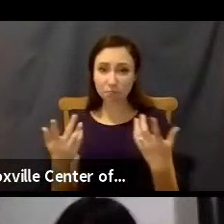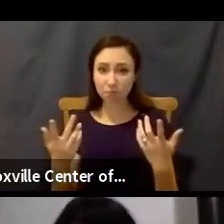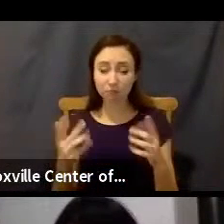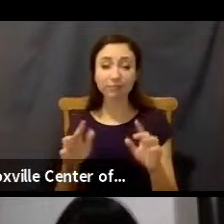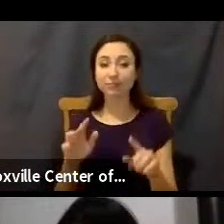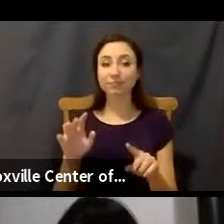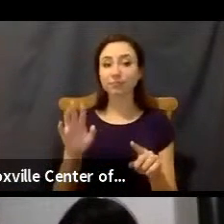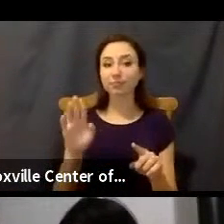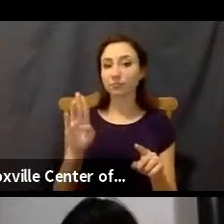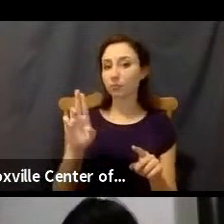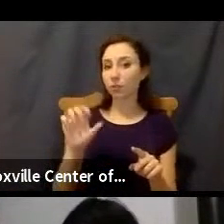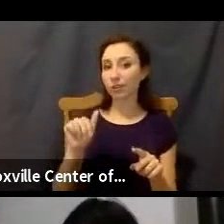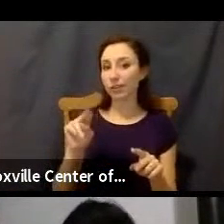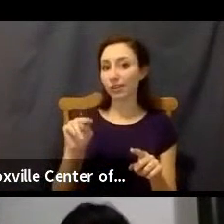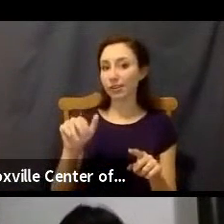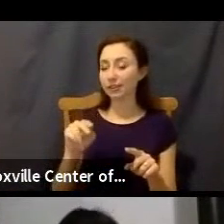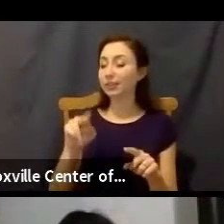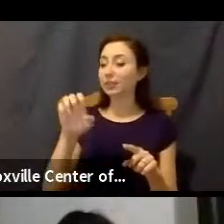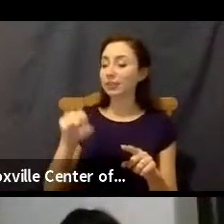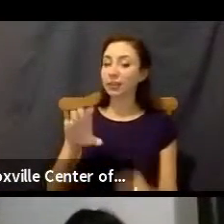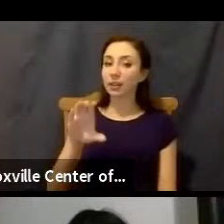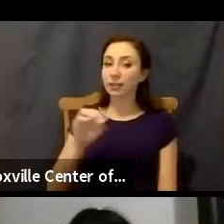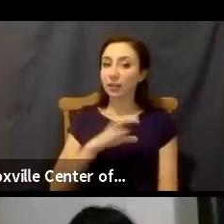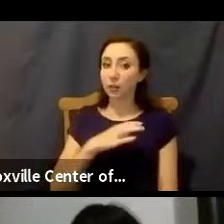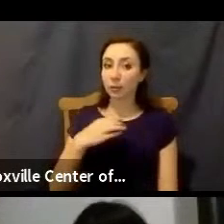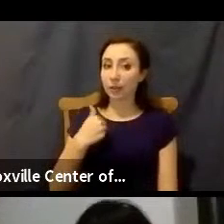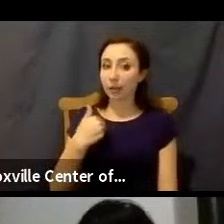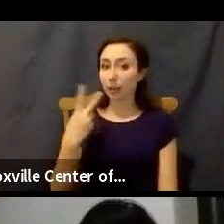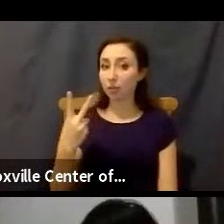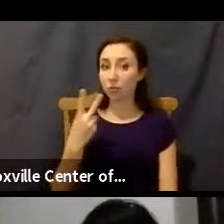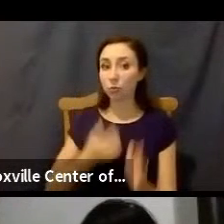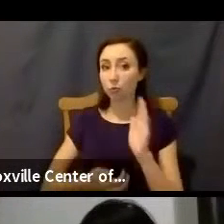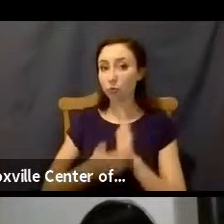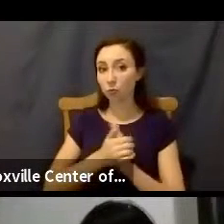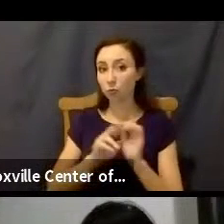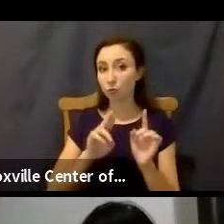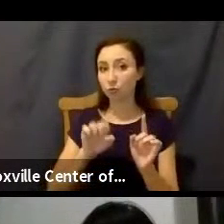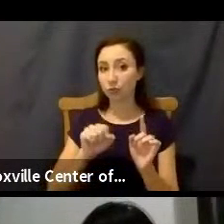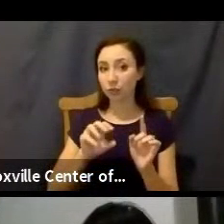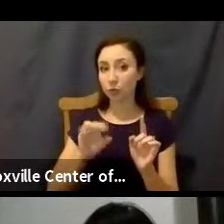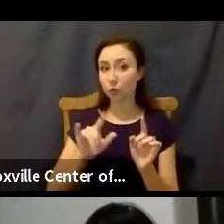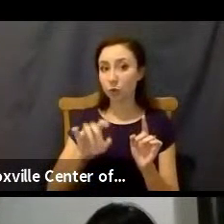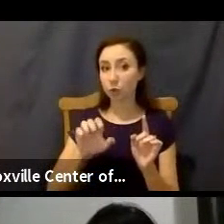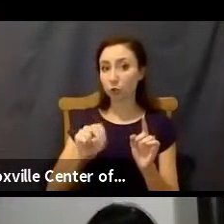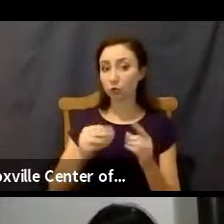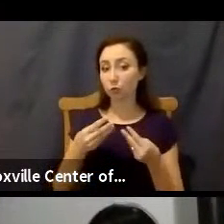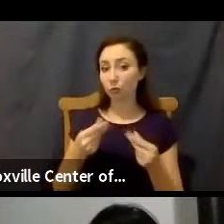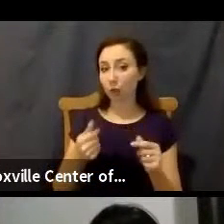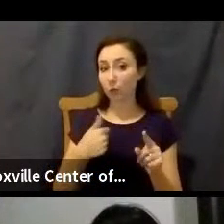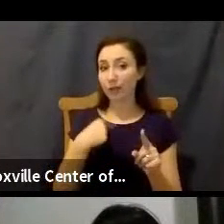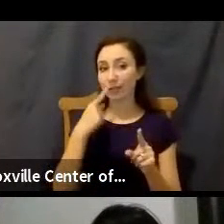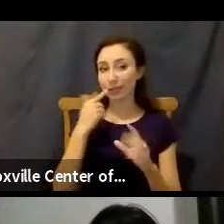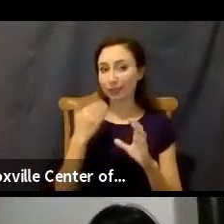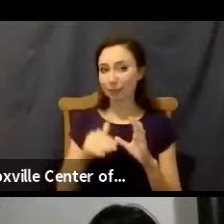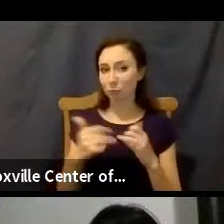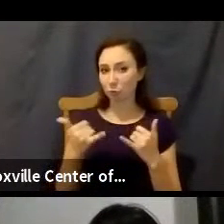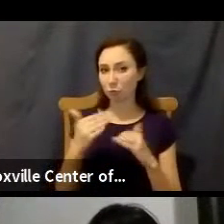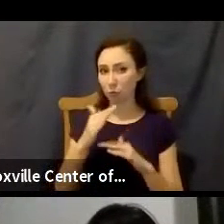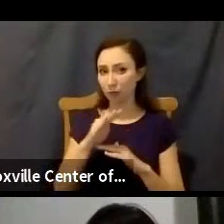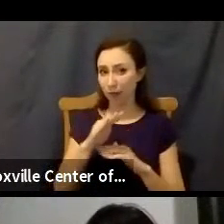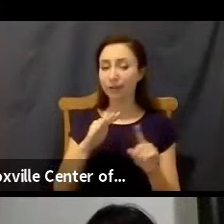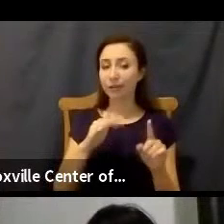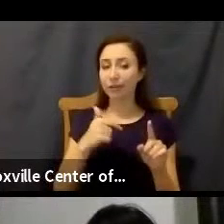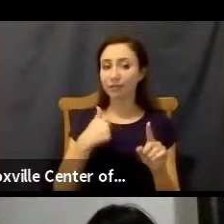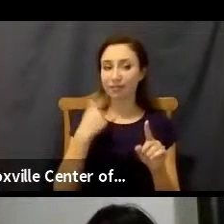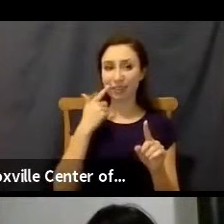Yeah, so County Commission has 2 resolutions. I think I emailed those to you today. I thought I'd done